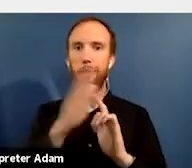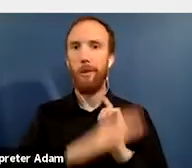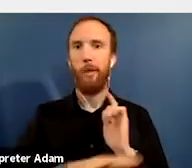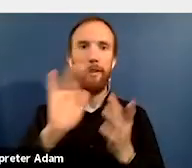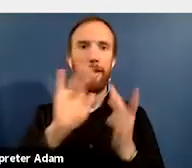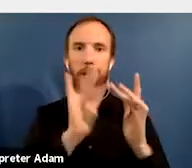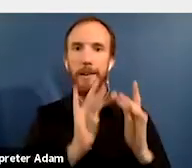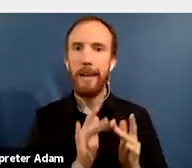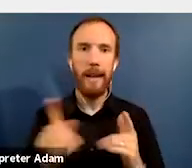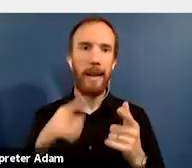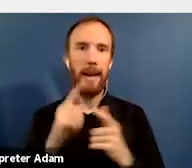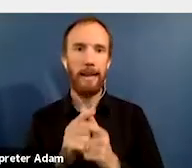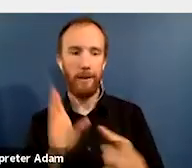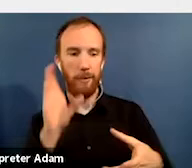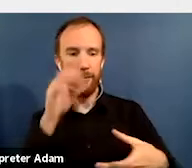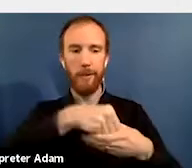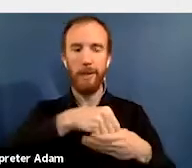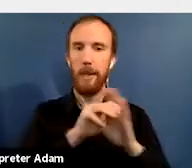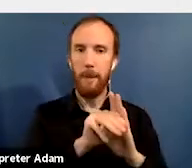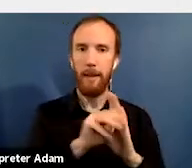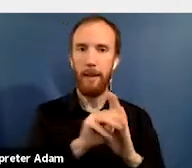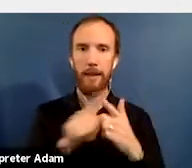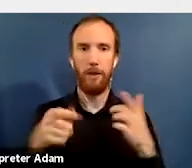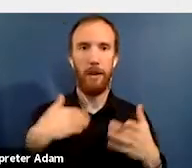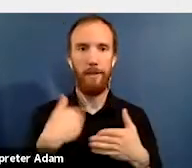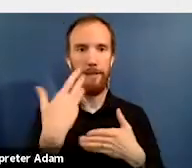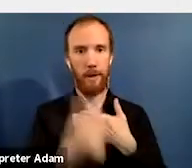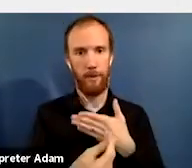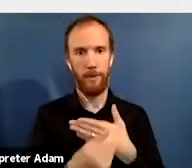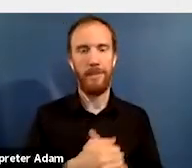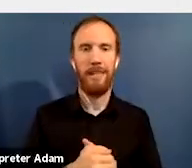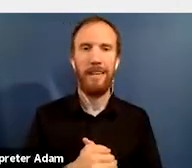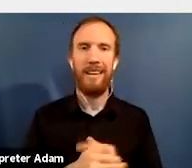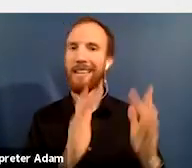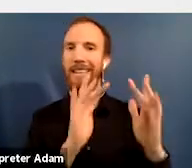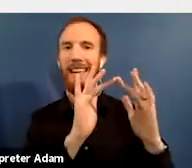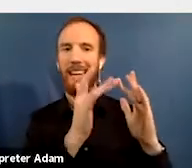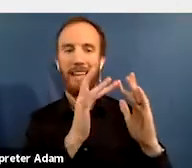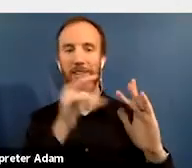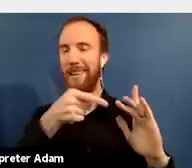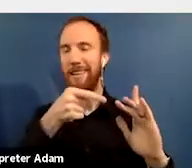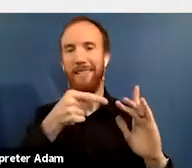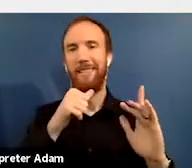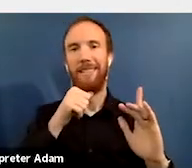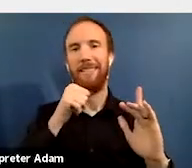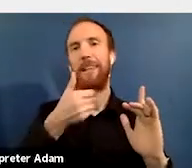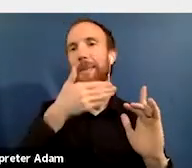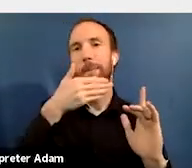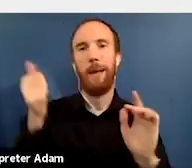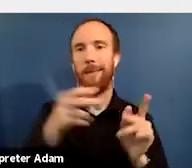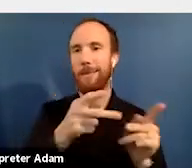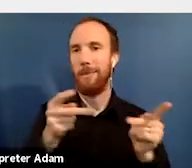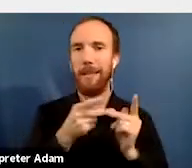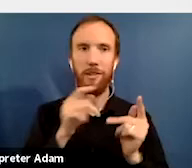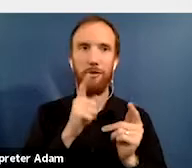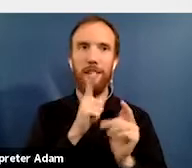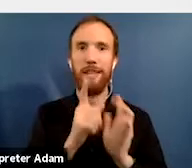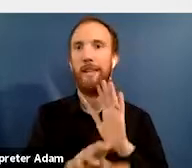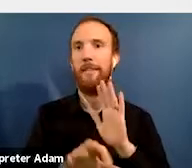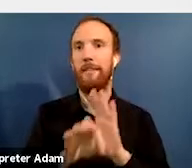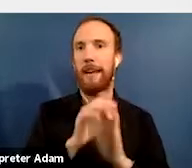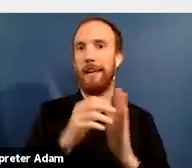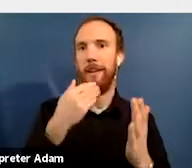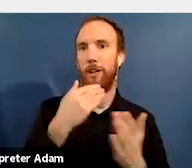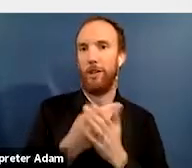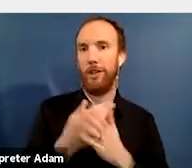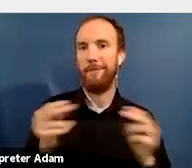some sort of output. The internet is not the best place to get models that would be unbiased, right? Just because of all